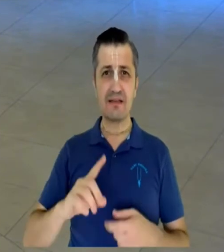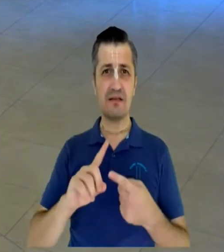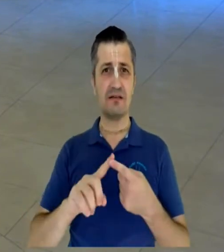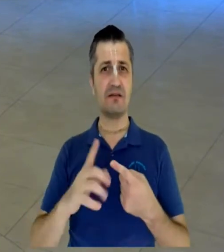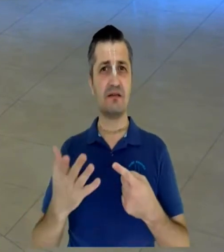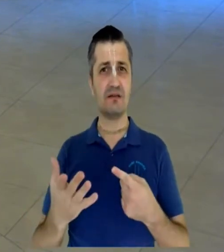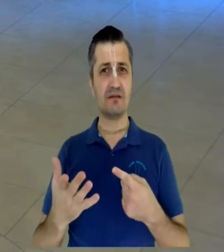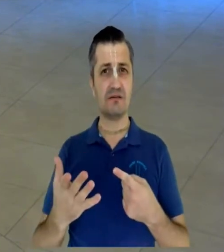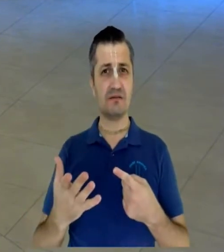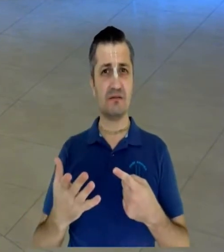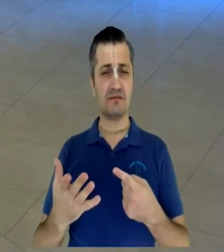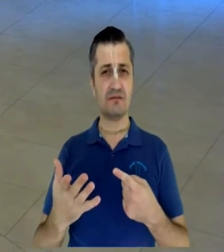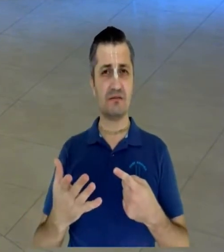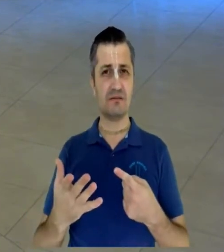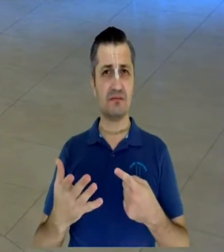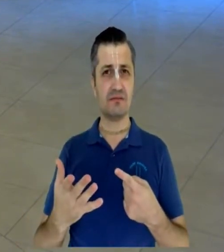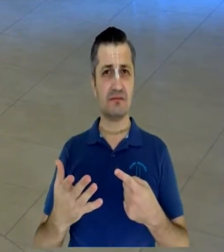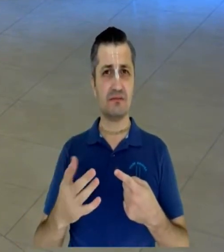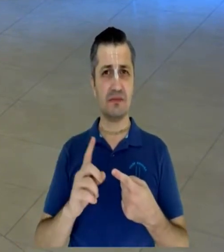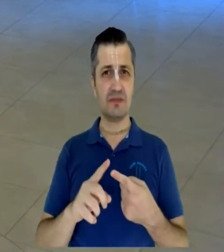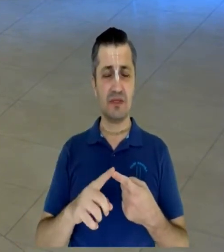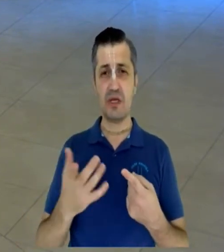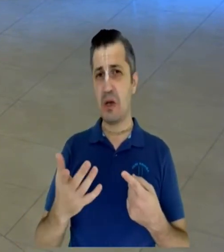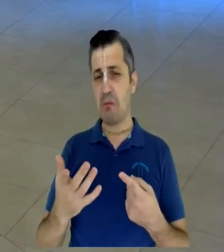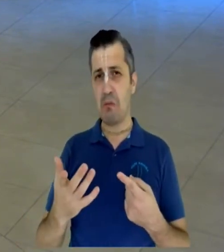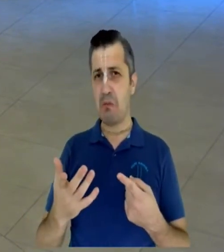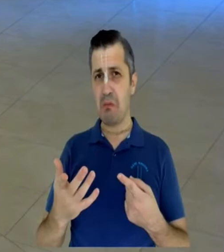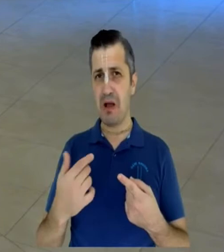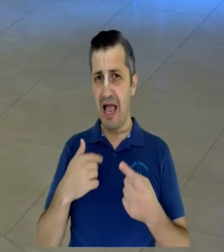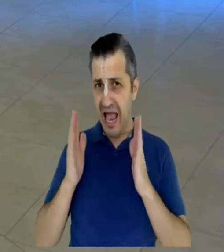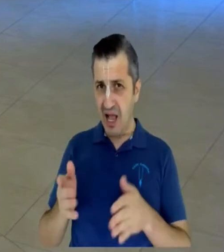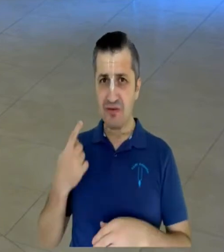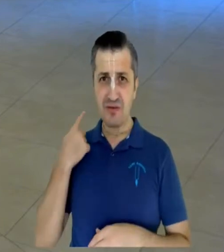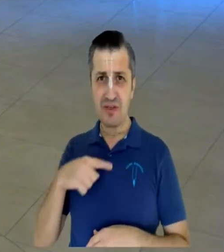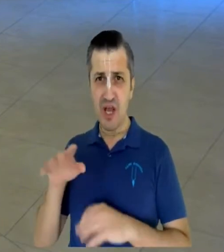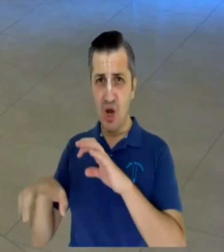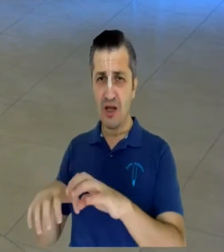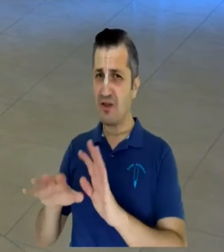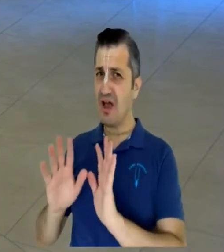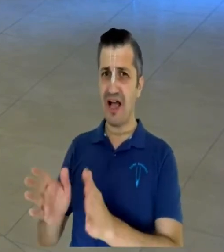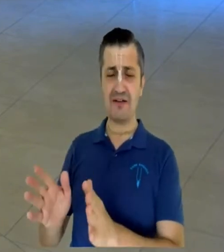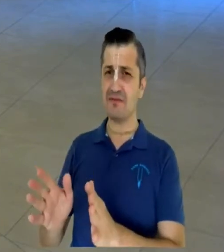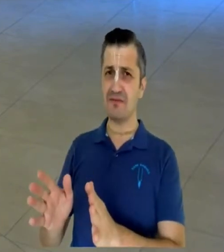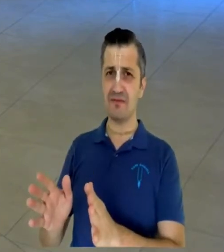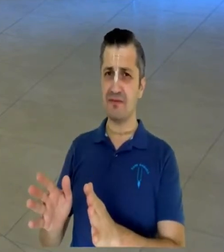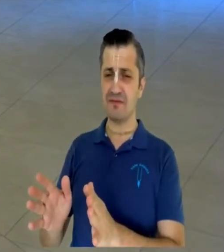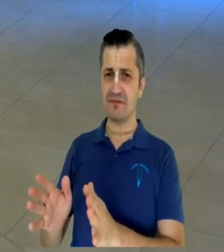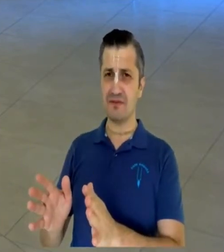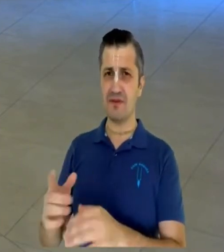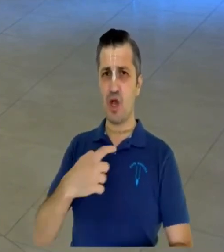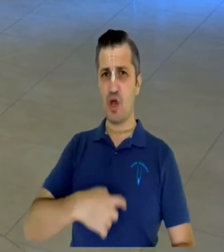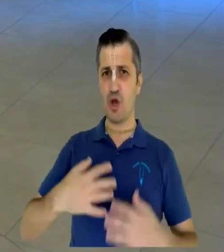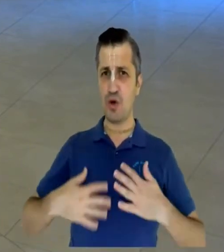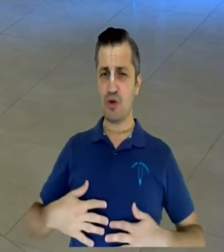without actually having to kill another living entity. So we know that a lot of the